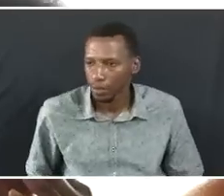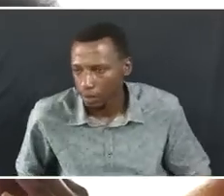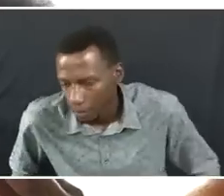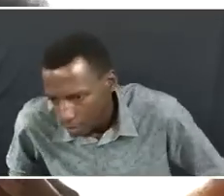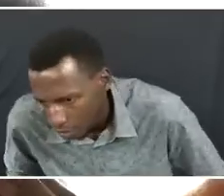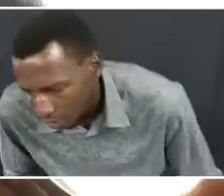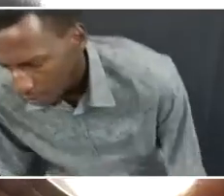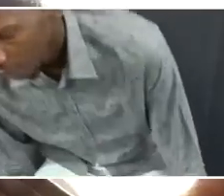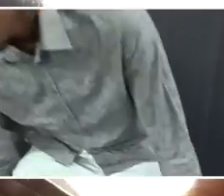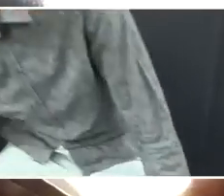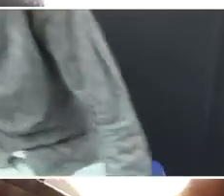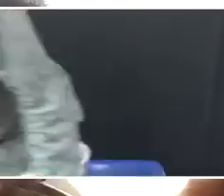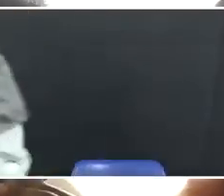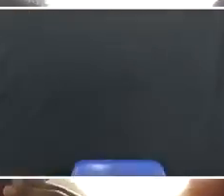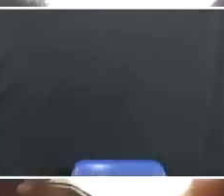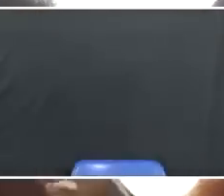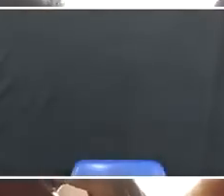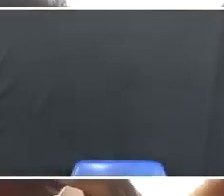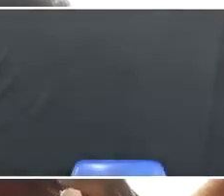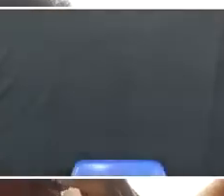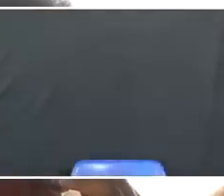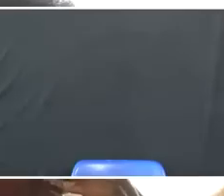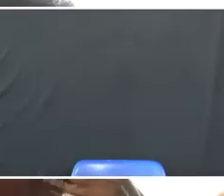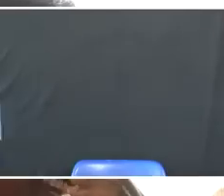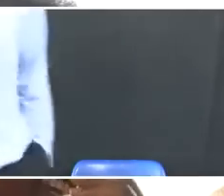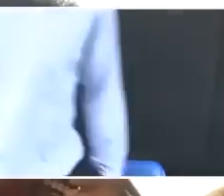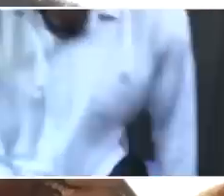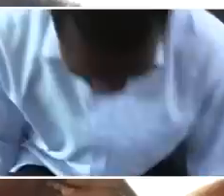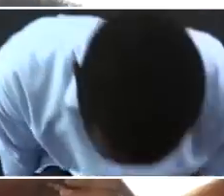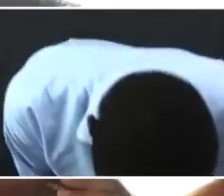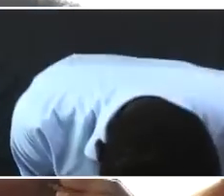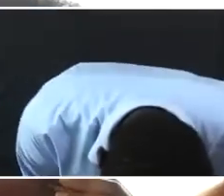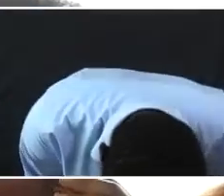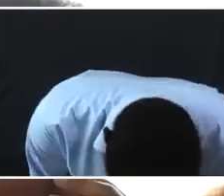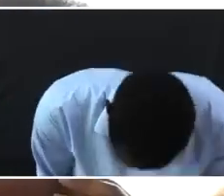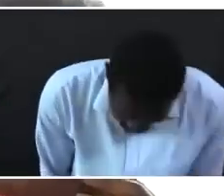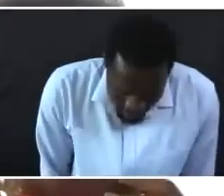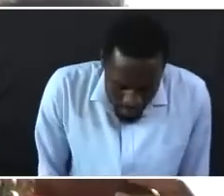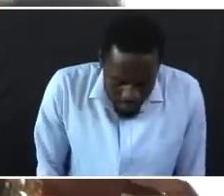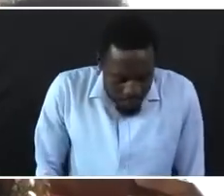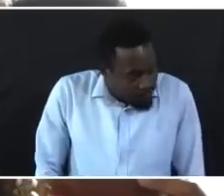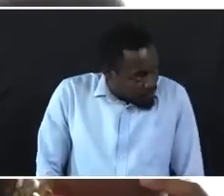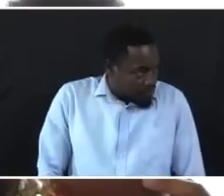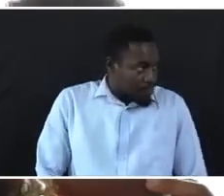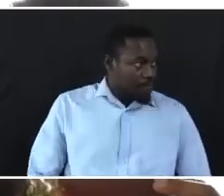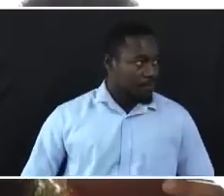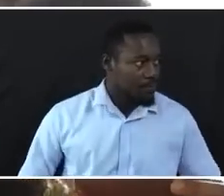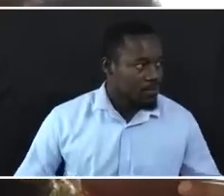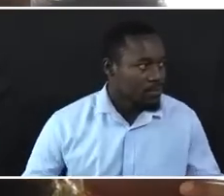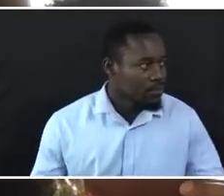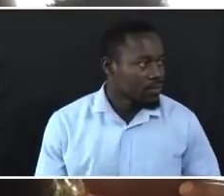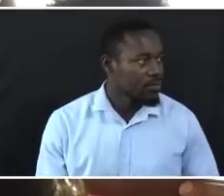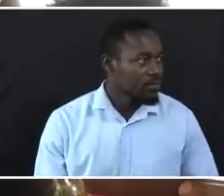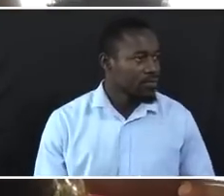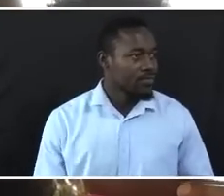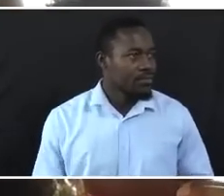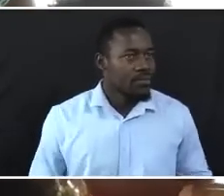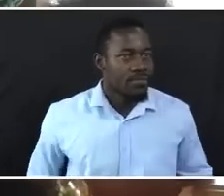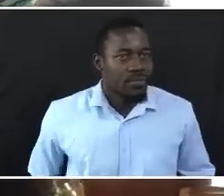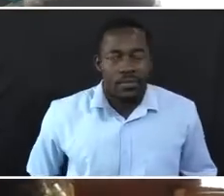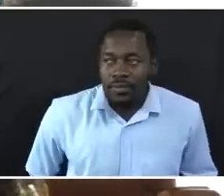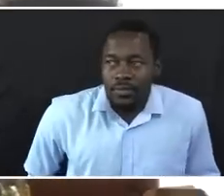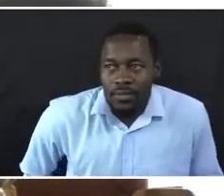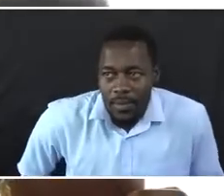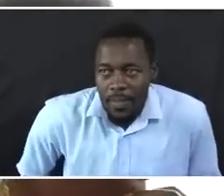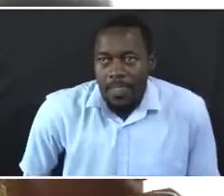Check. Yes. Yes. Check. Yes. Mine, I just sort of want to piggyback right on hers,